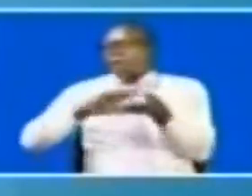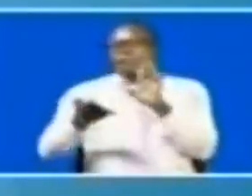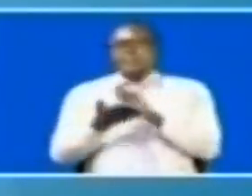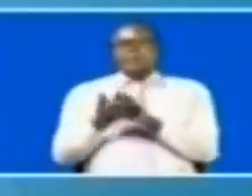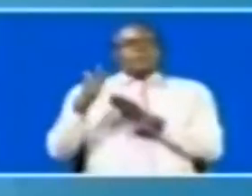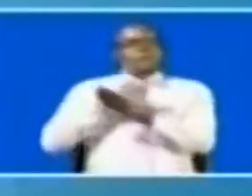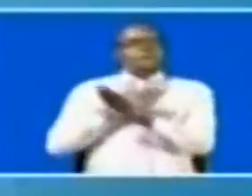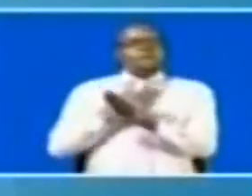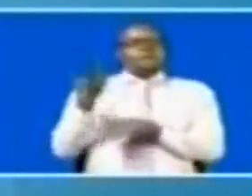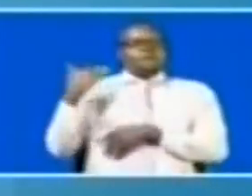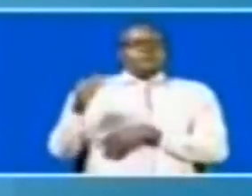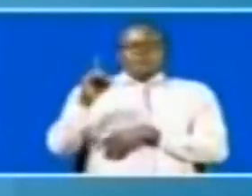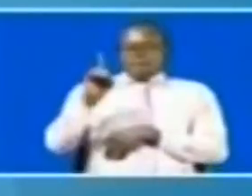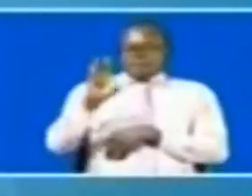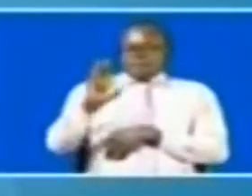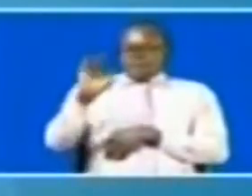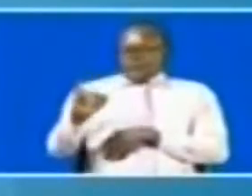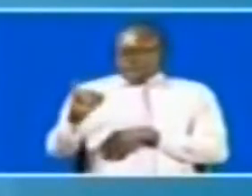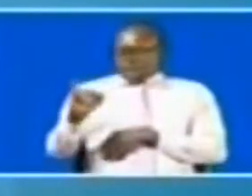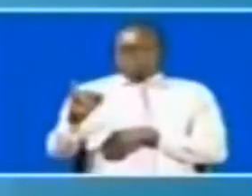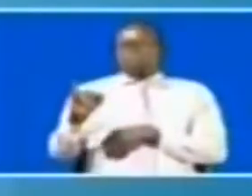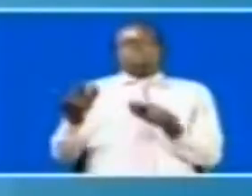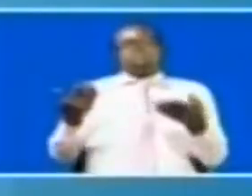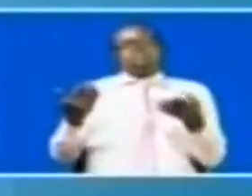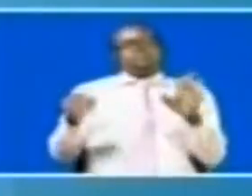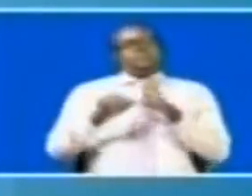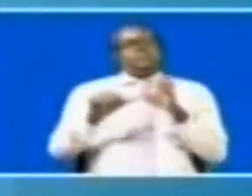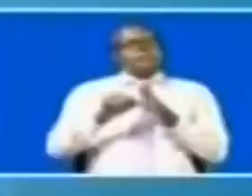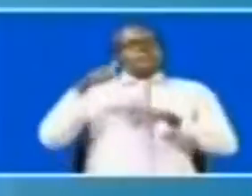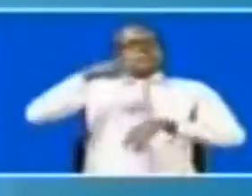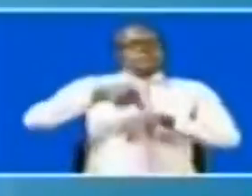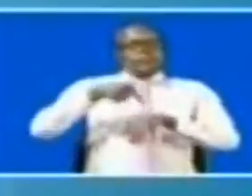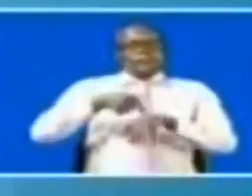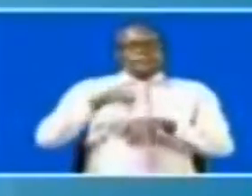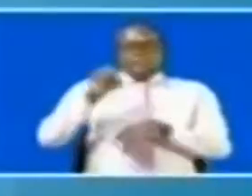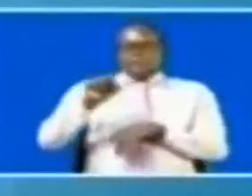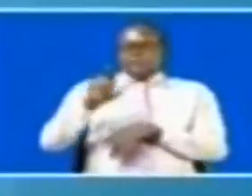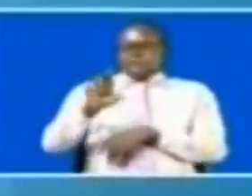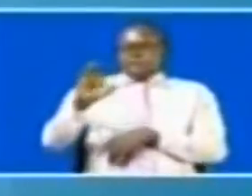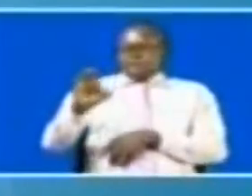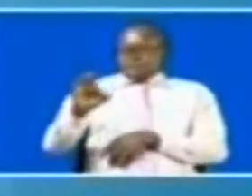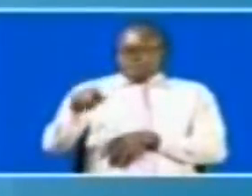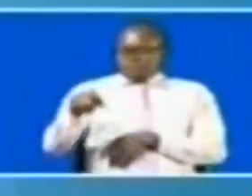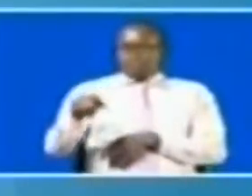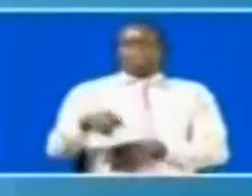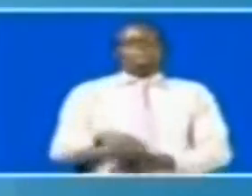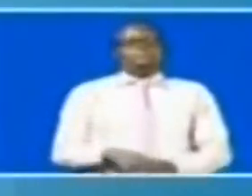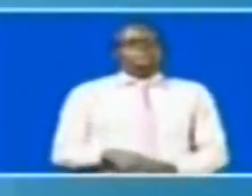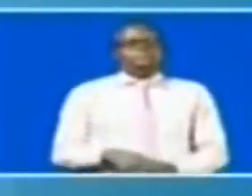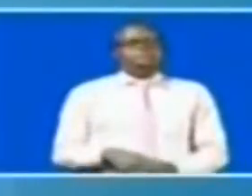former Director of Criminal Investigations Ndegwa Muhoro on the spot, while former Salaries and